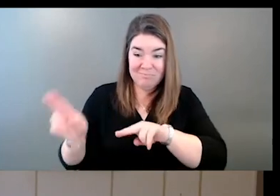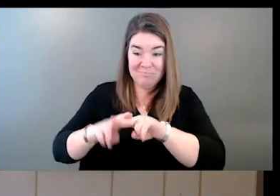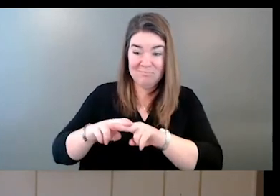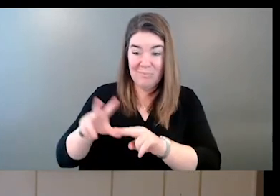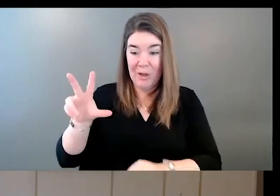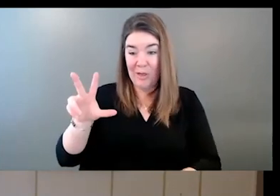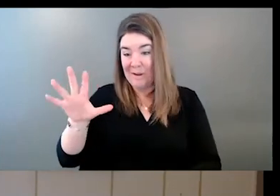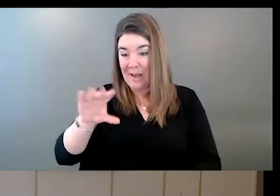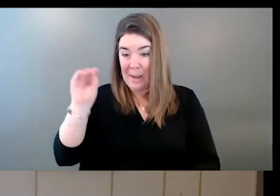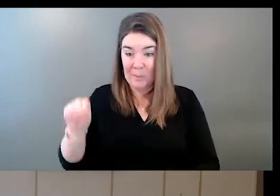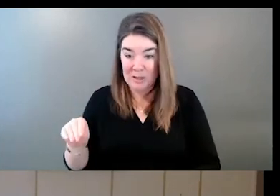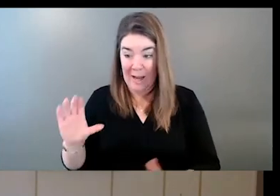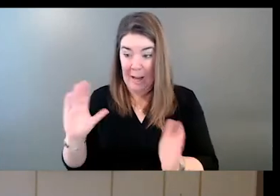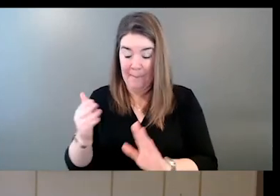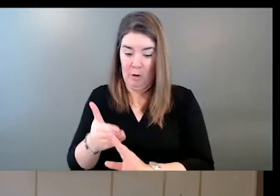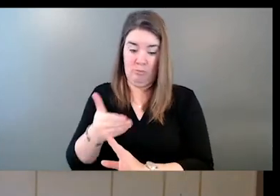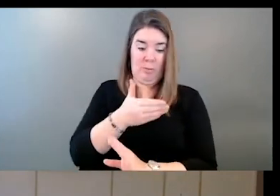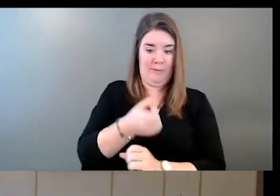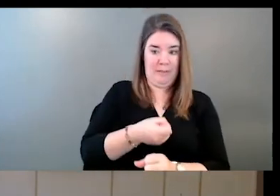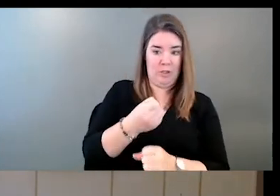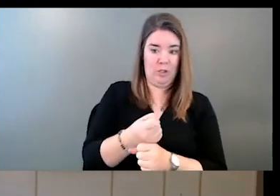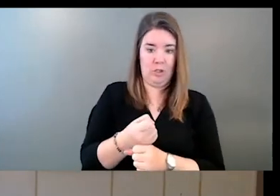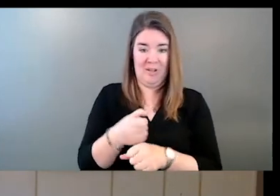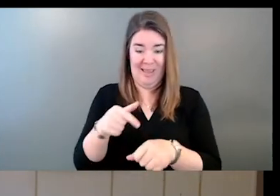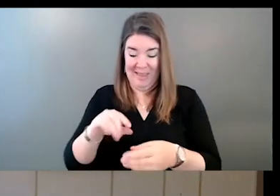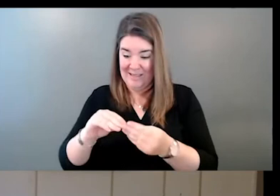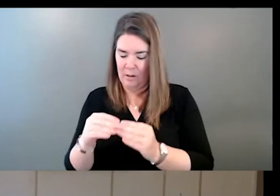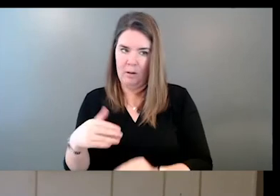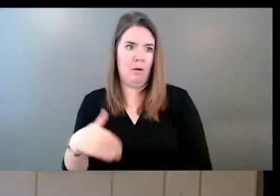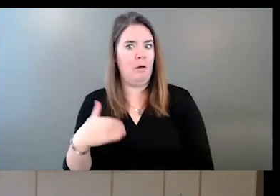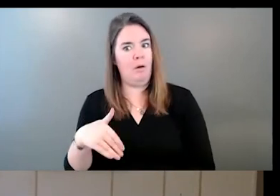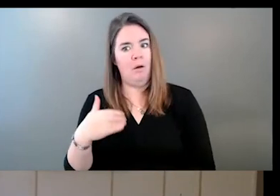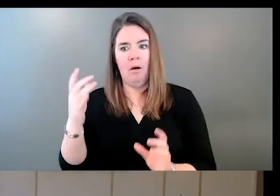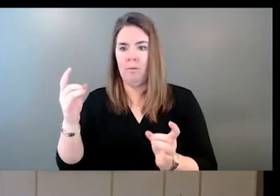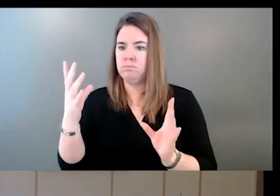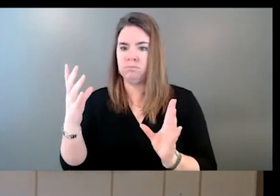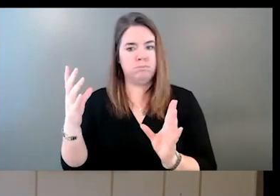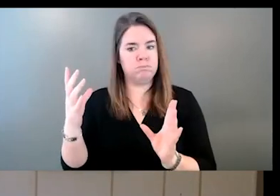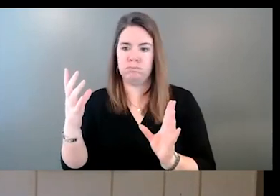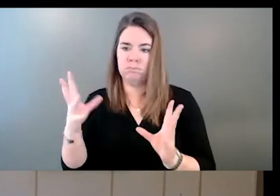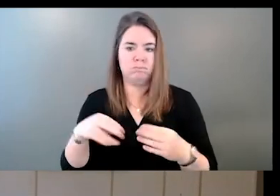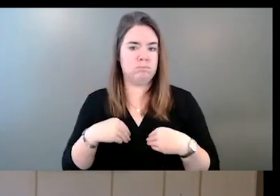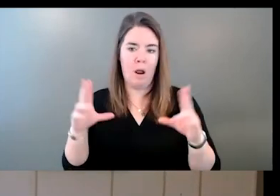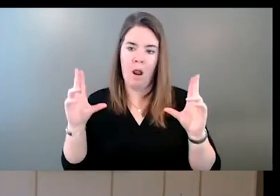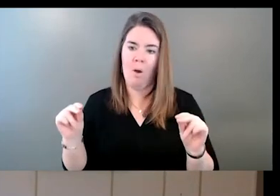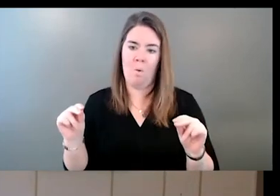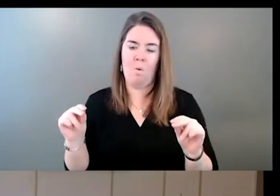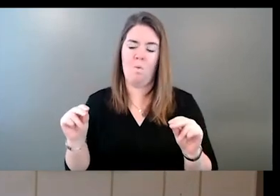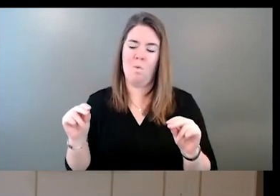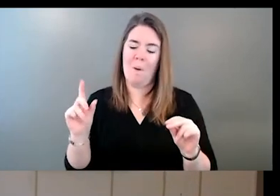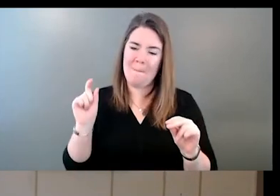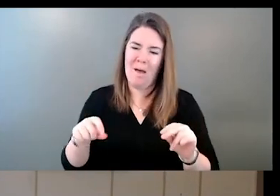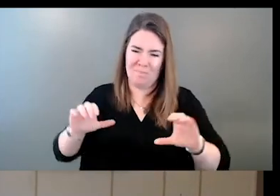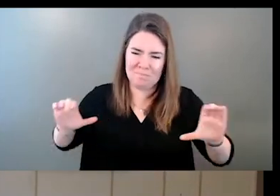same period last year. These statistics are staggering and unacceptable. We simply must do everything